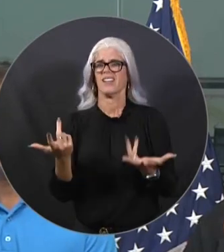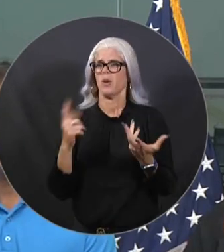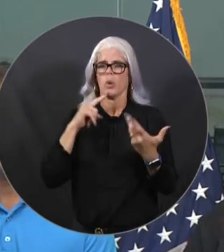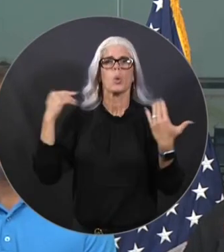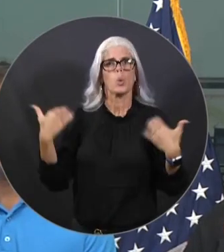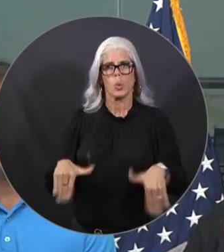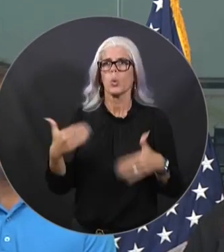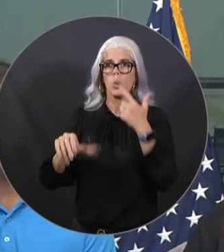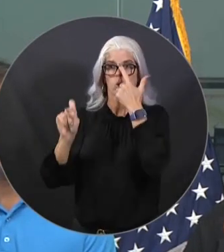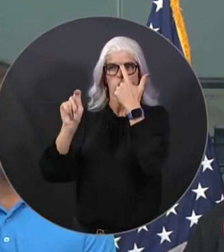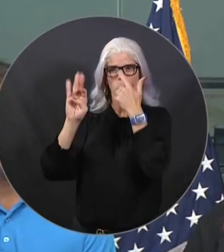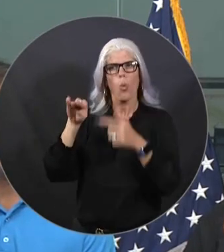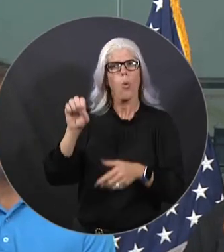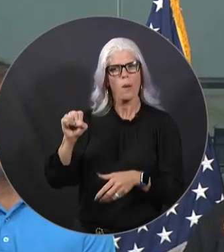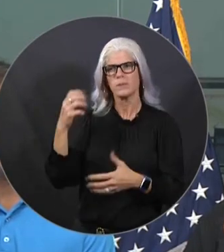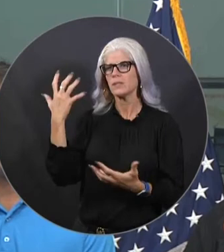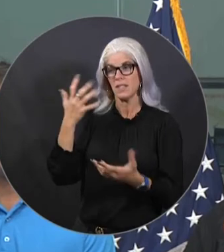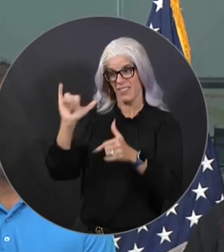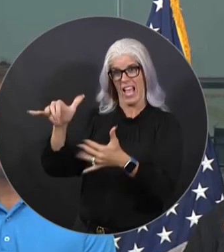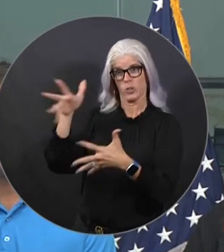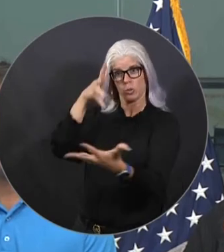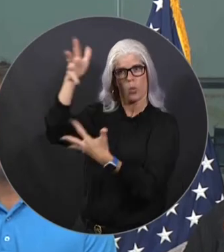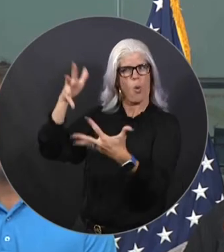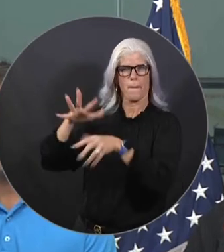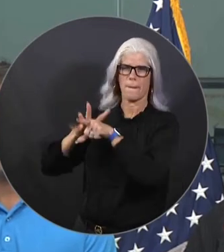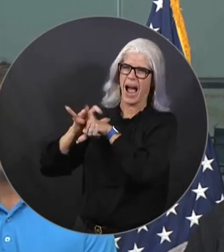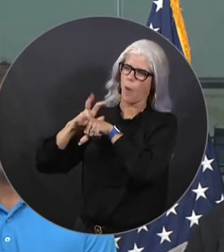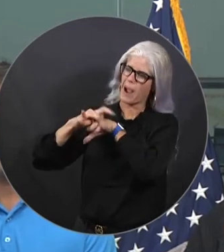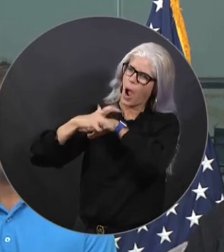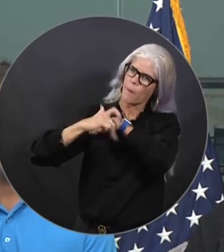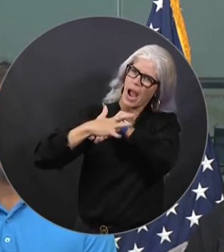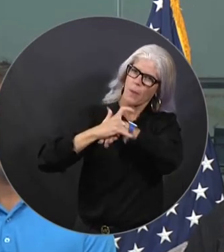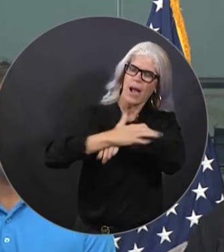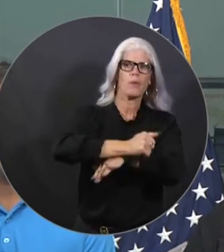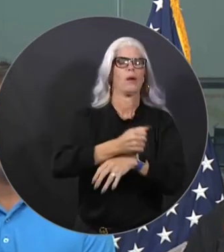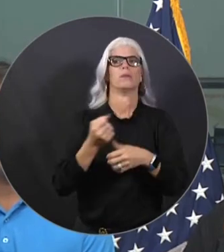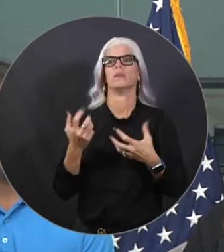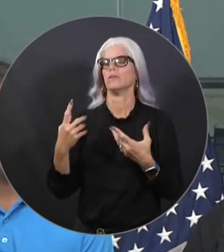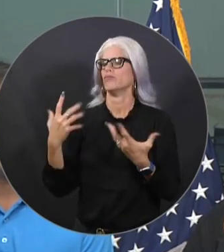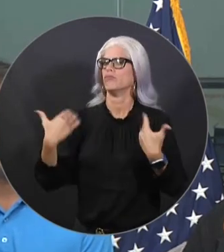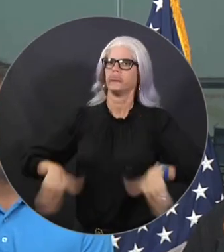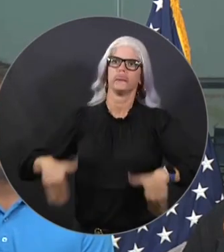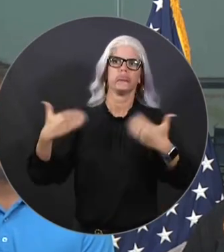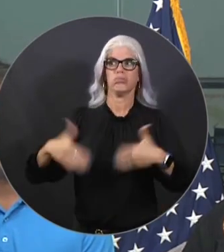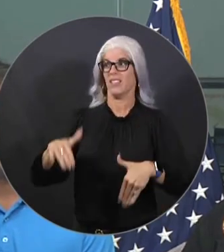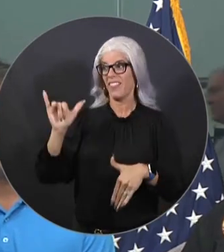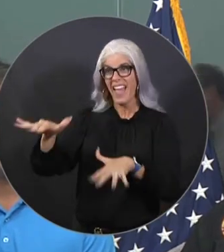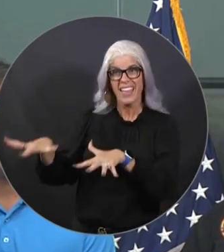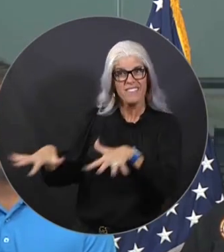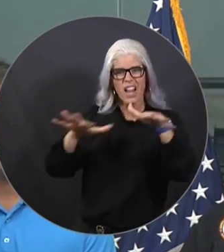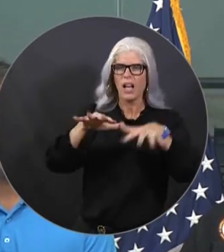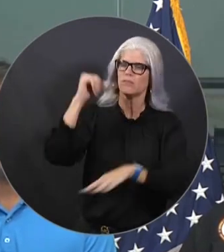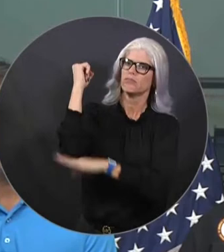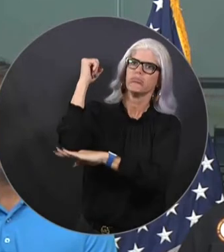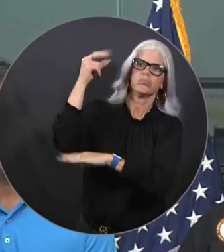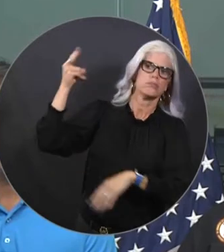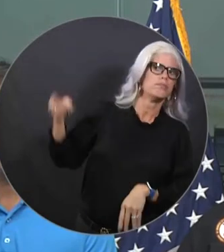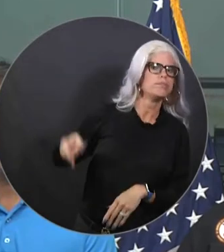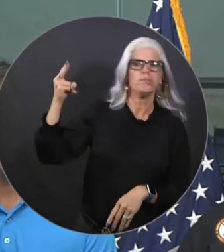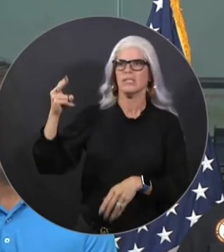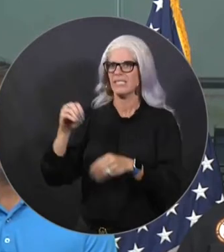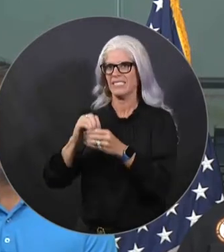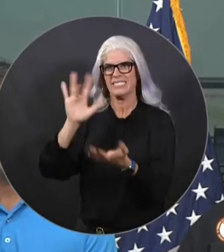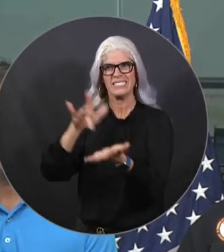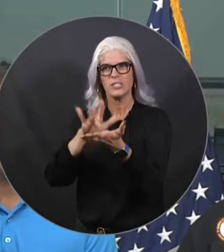has caused a lot of problems with really historic flooding in parts of Central Florida and into Northeast Florida. And so it's important that those